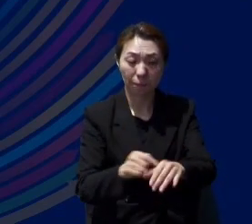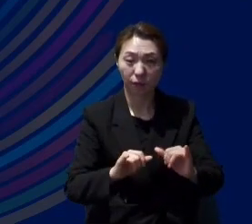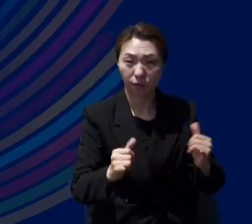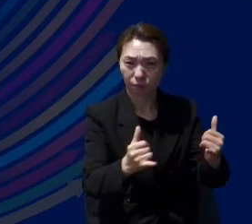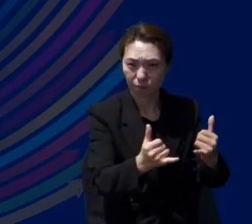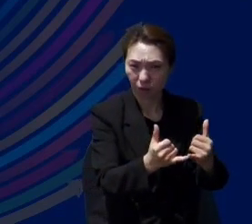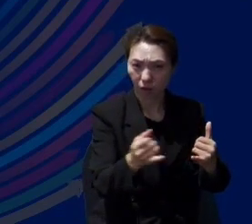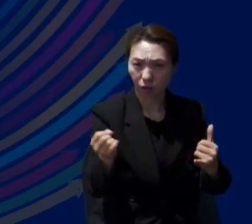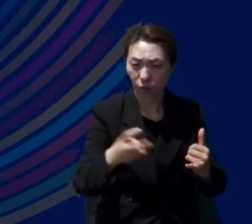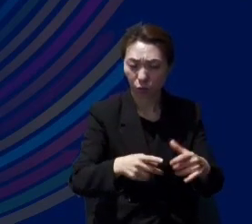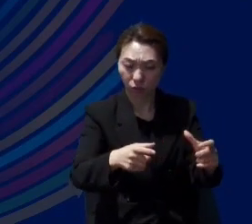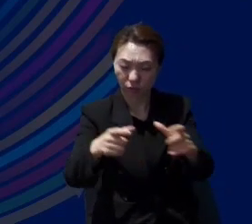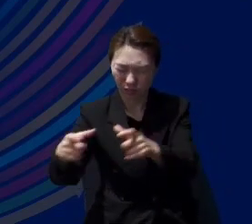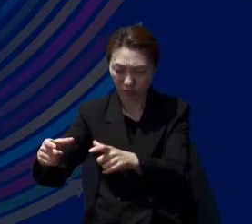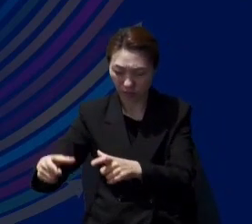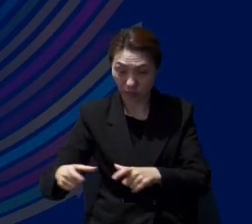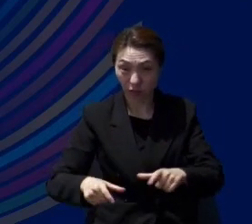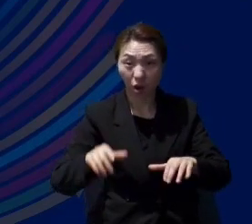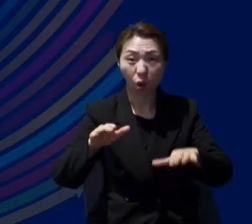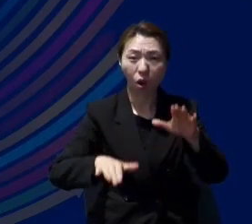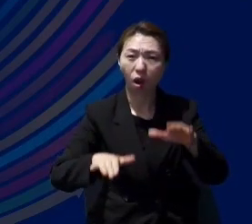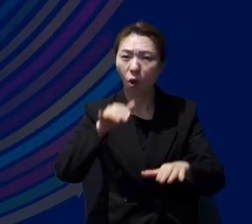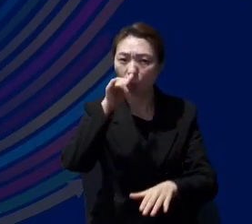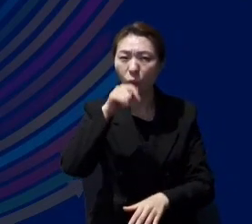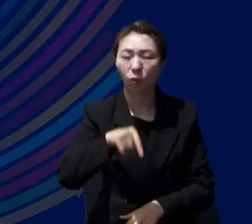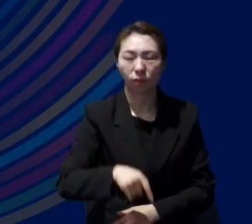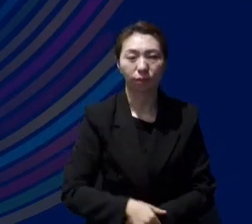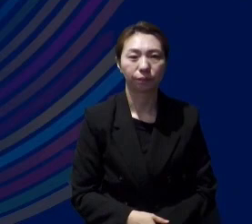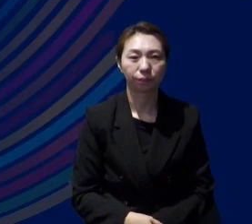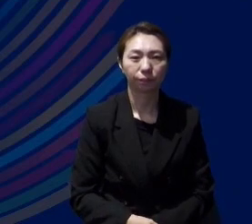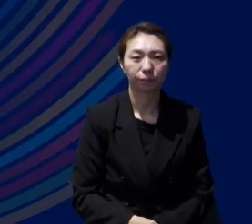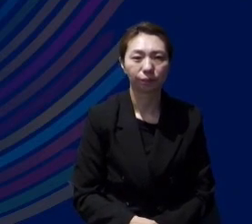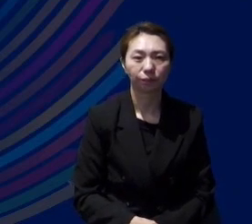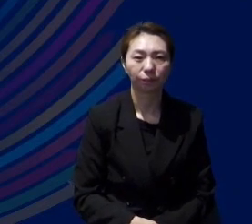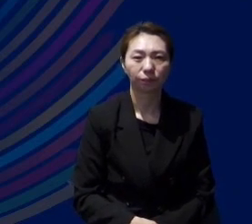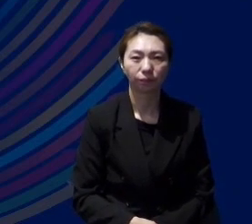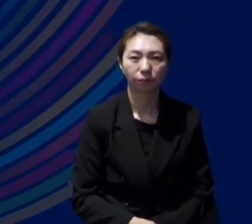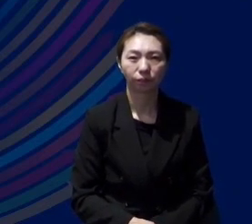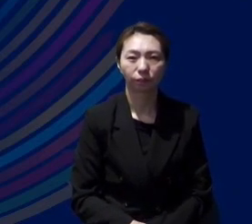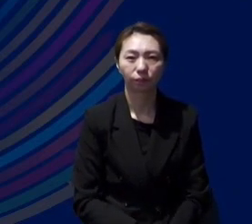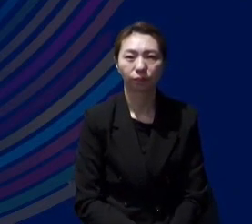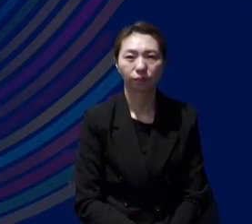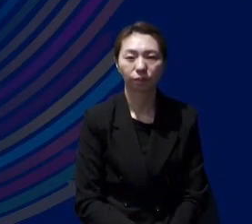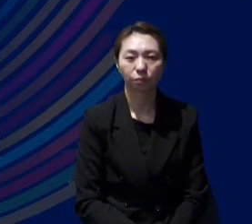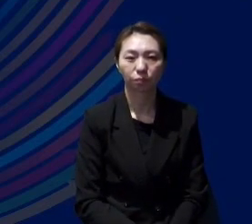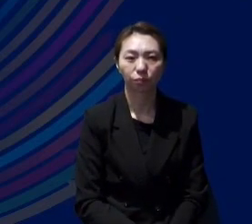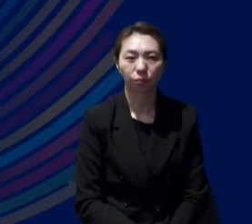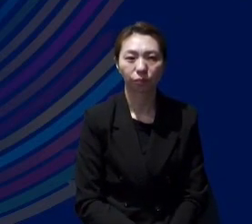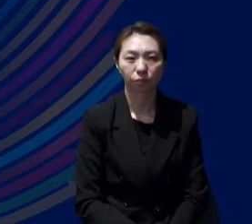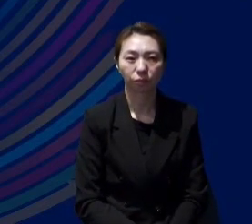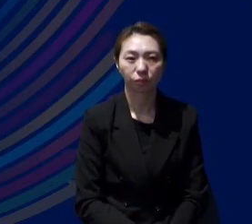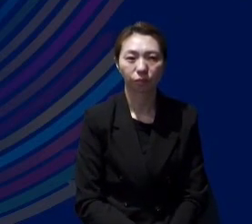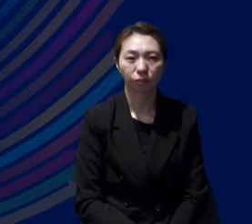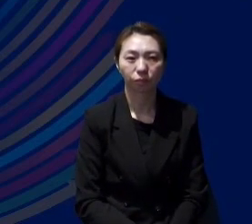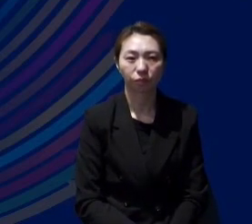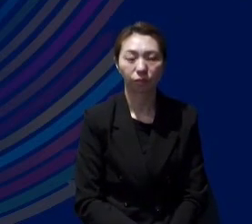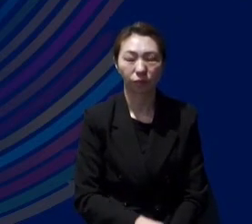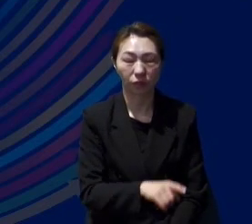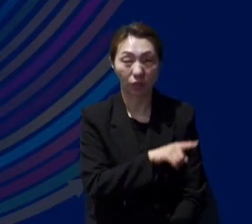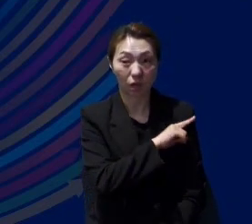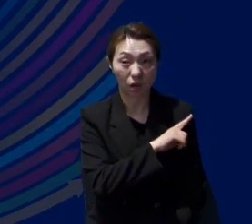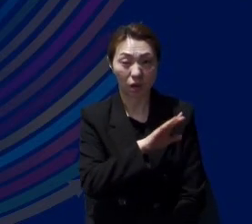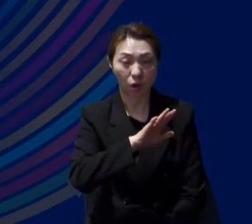ethnic group. So if you look in the bottom right, that shows just the estimates for the total population in each county. You can see there's a multi-decade difference in